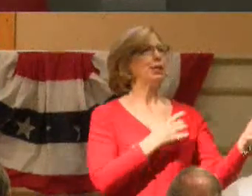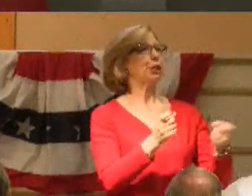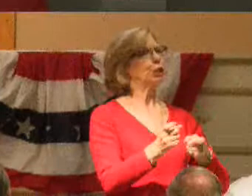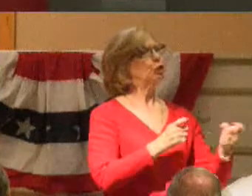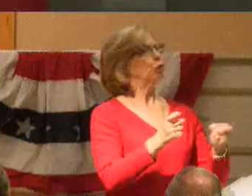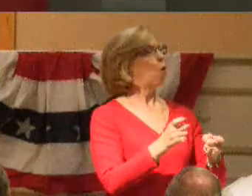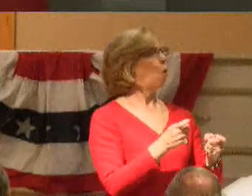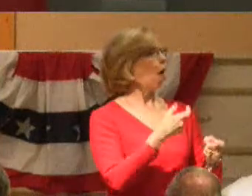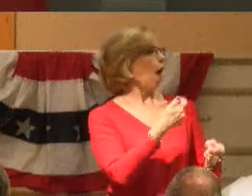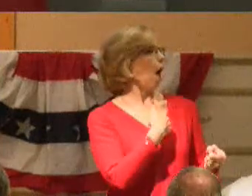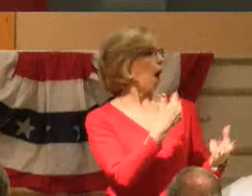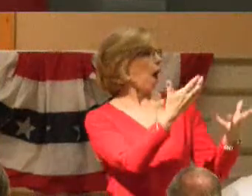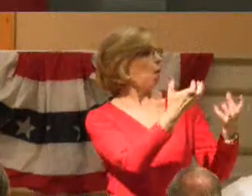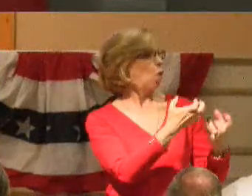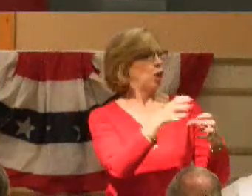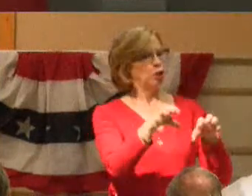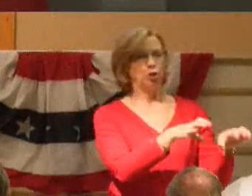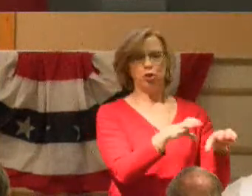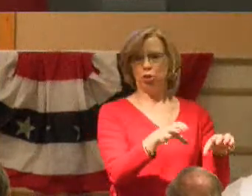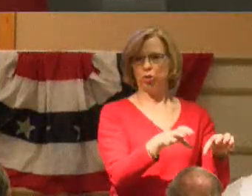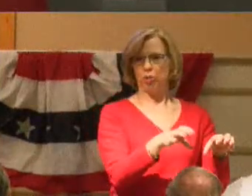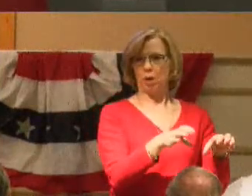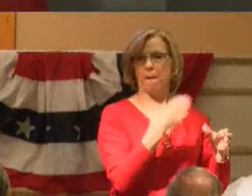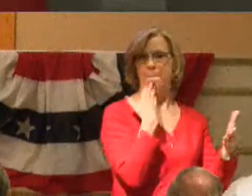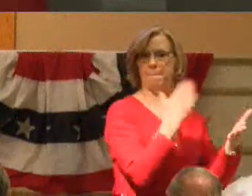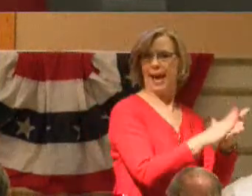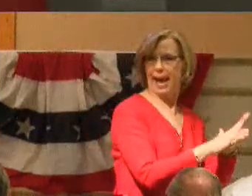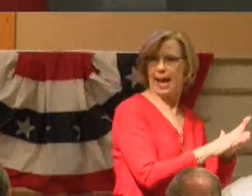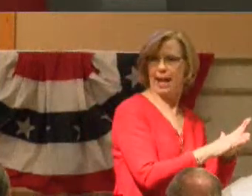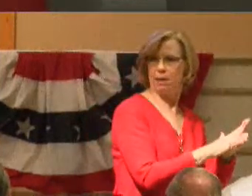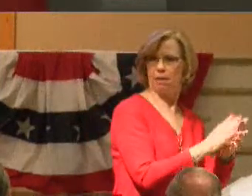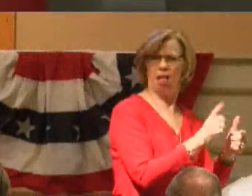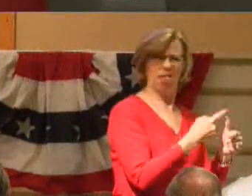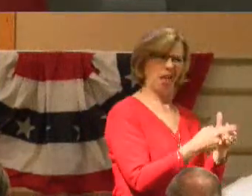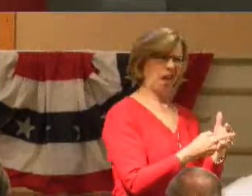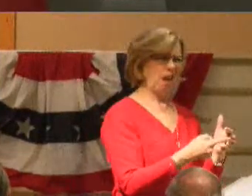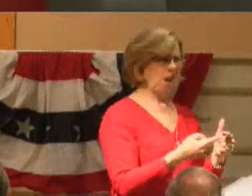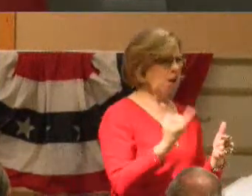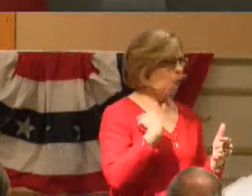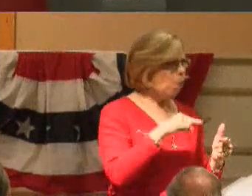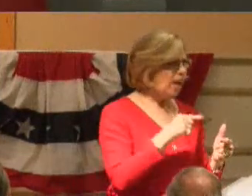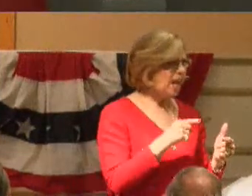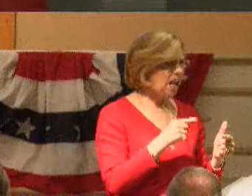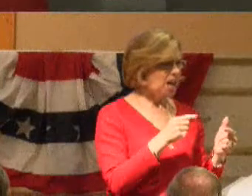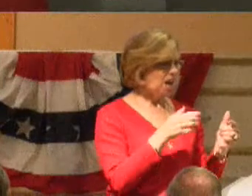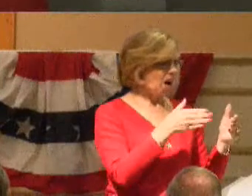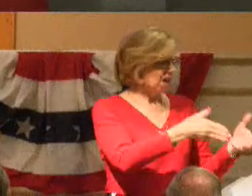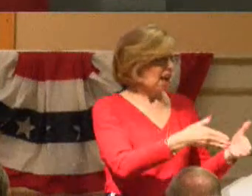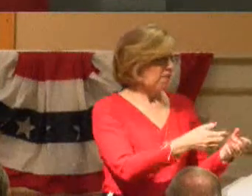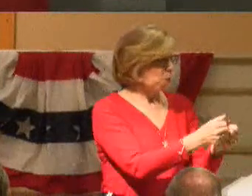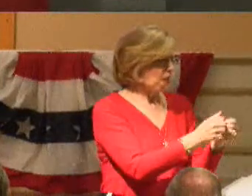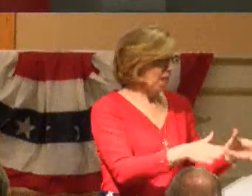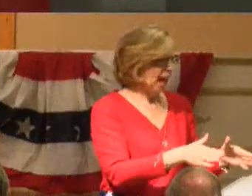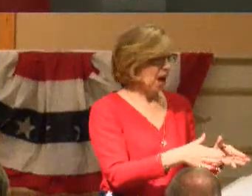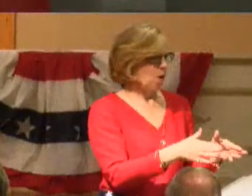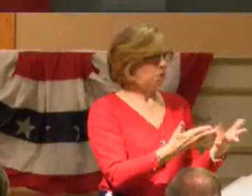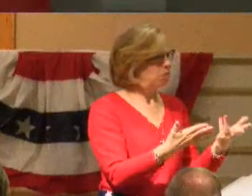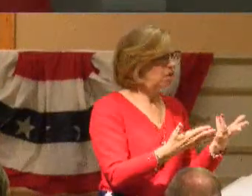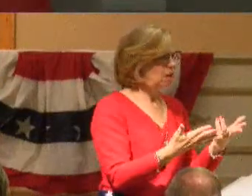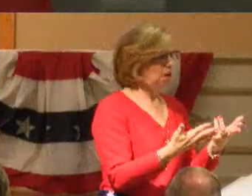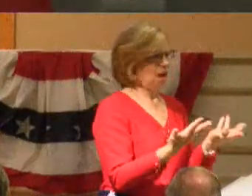inclination is to do what is bad, then if we are left unchecked, then what will man